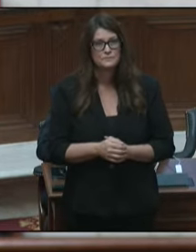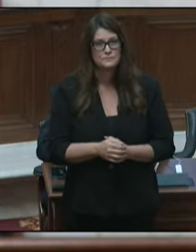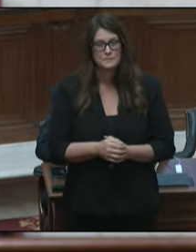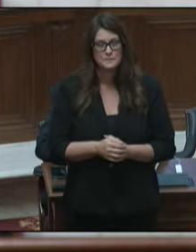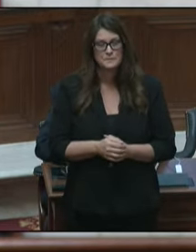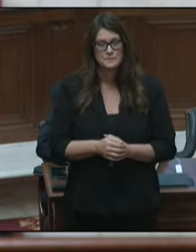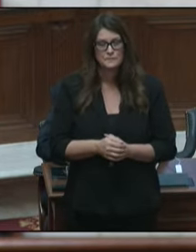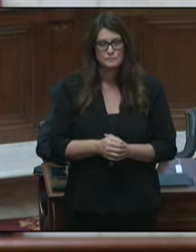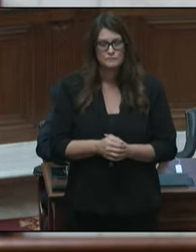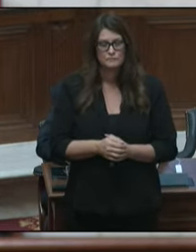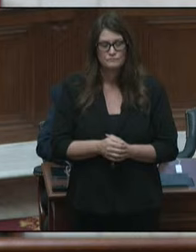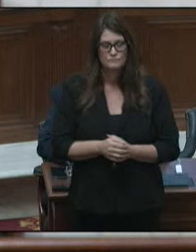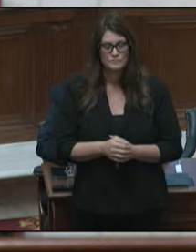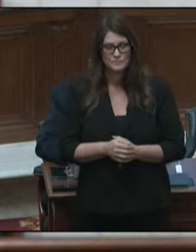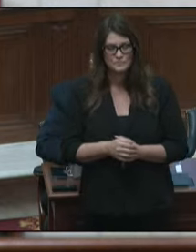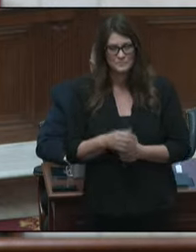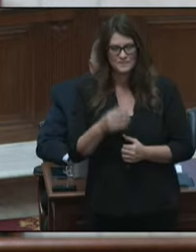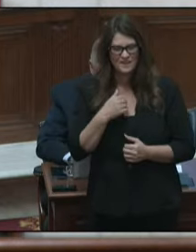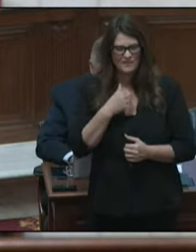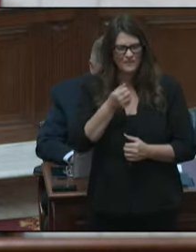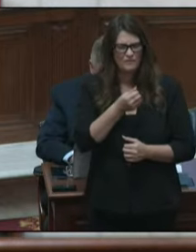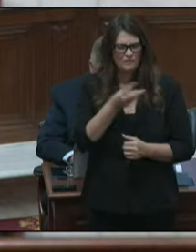let me just read a couple lines to you.